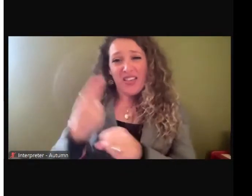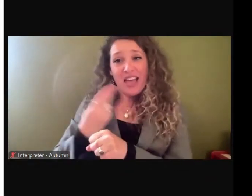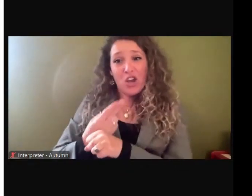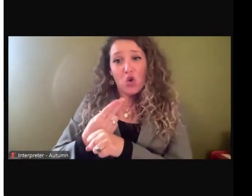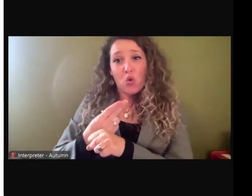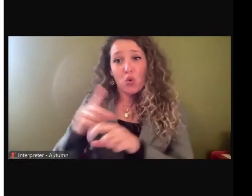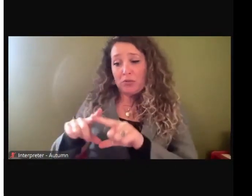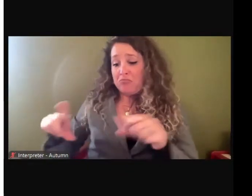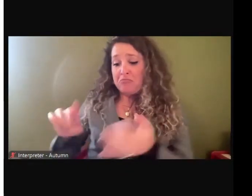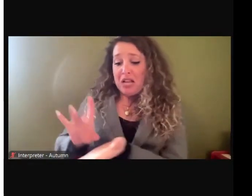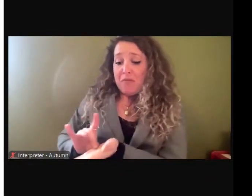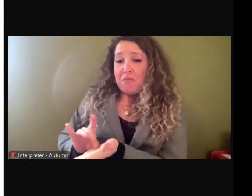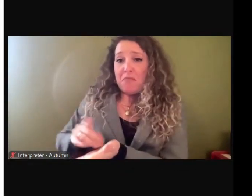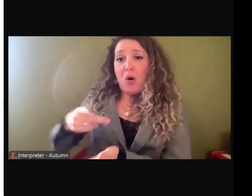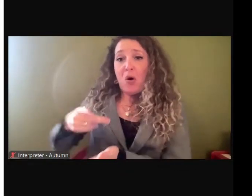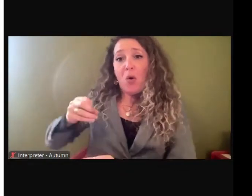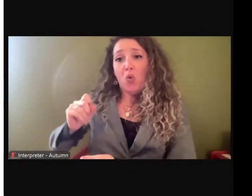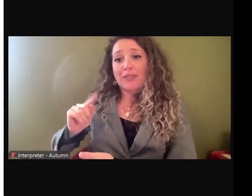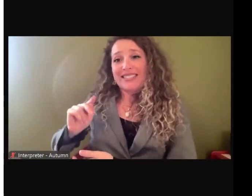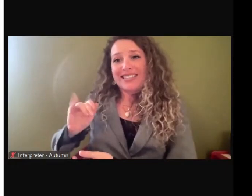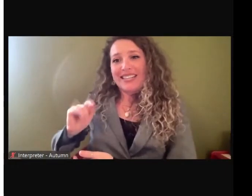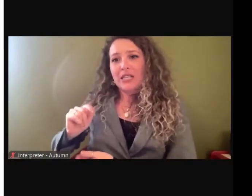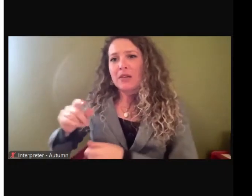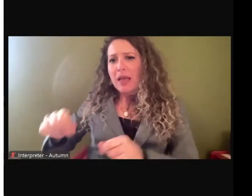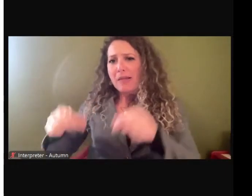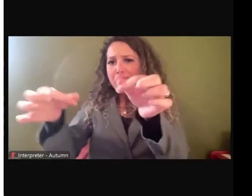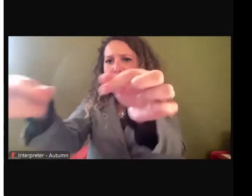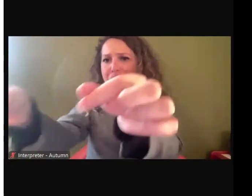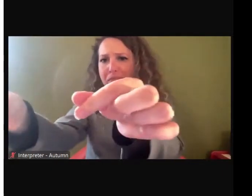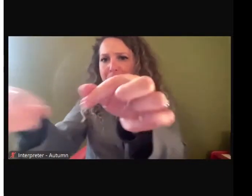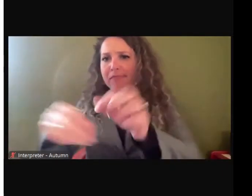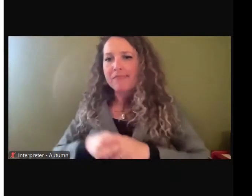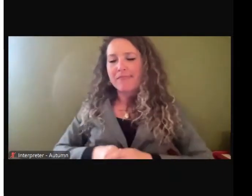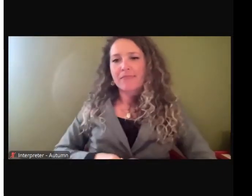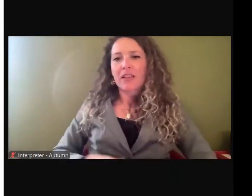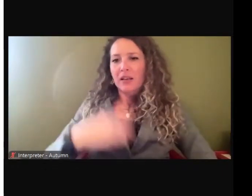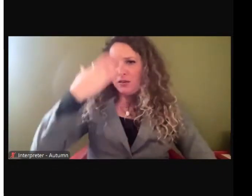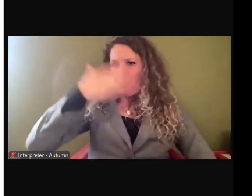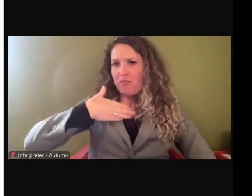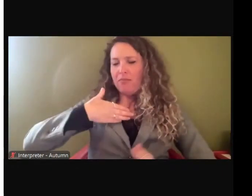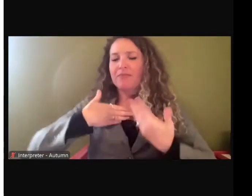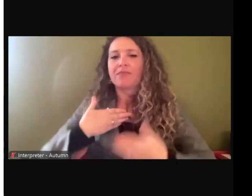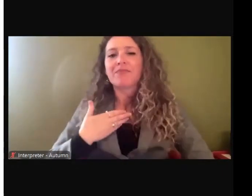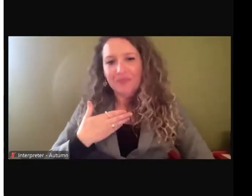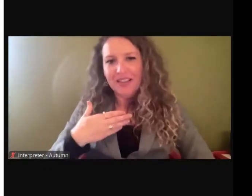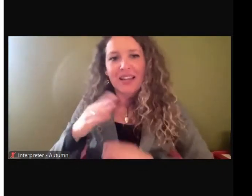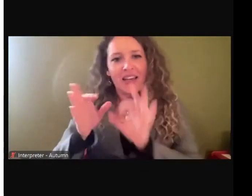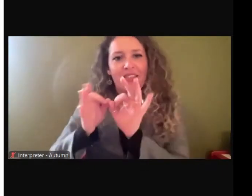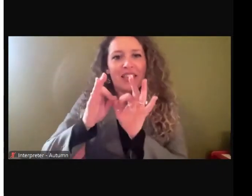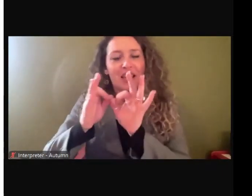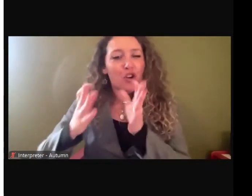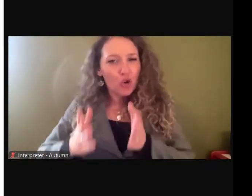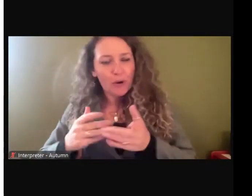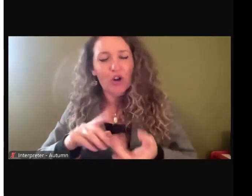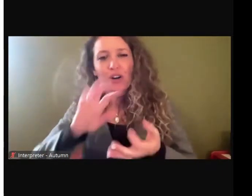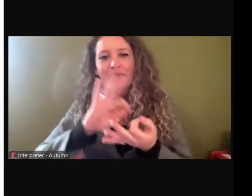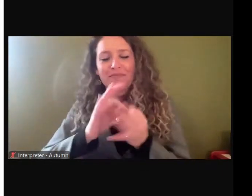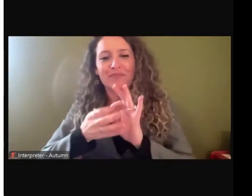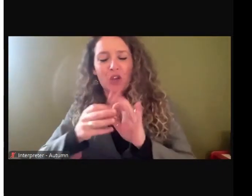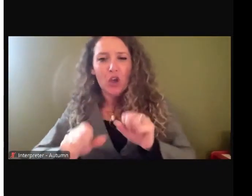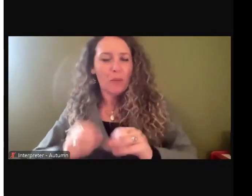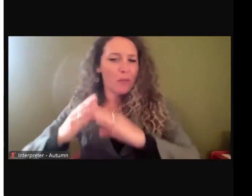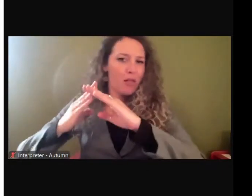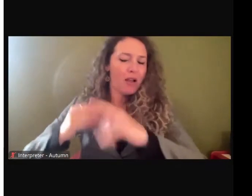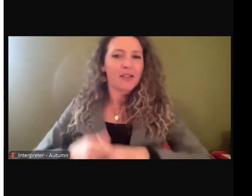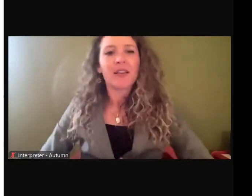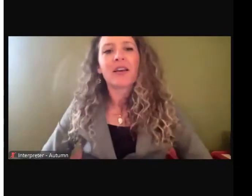the ASL movement in that case. So we talk about intersections with other identities as well and power implications that